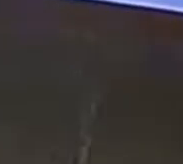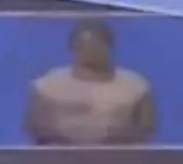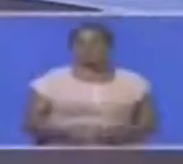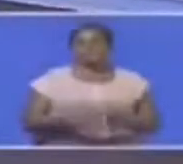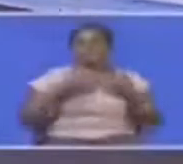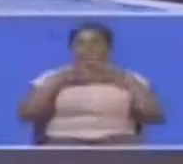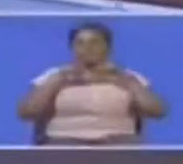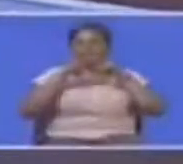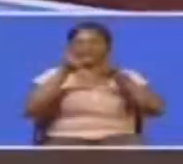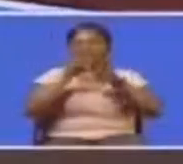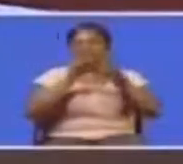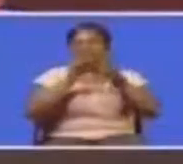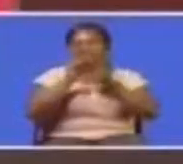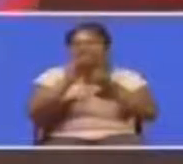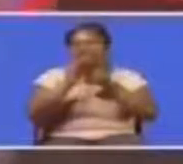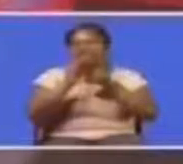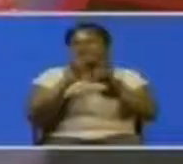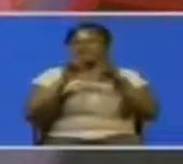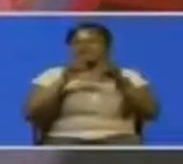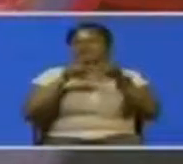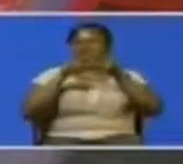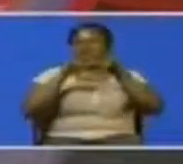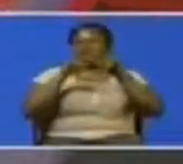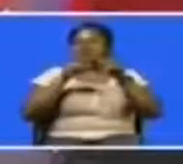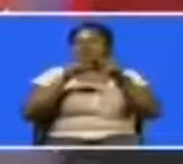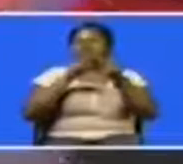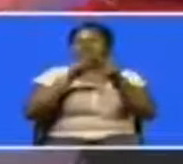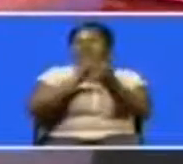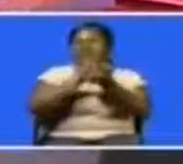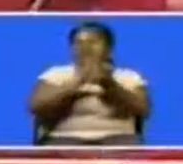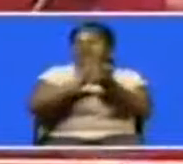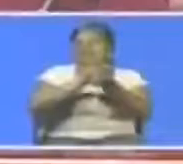Well, thank you for staying with us. We continue with the broadcast. This is the Friday Briefing.